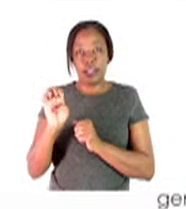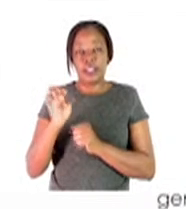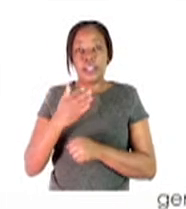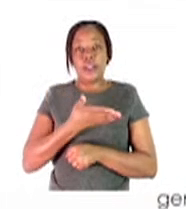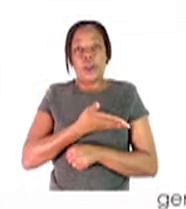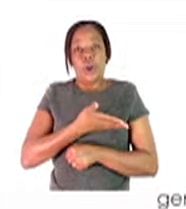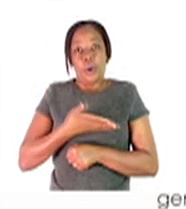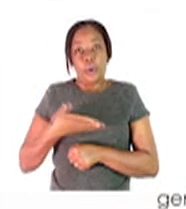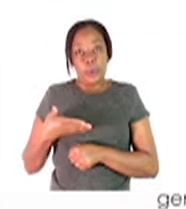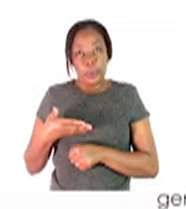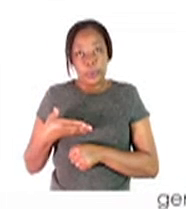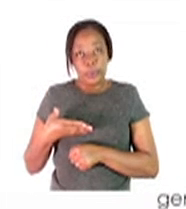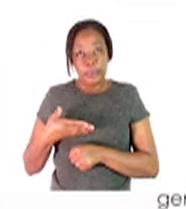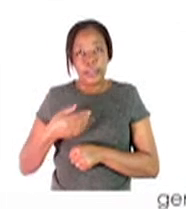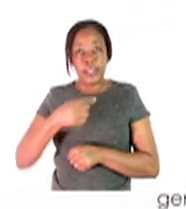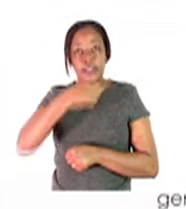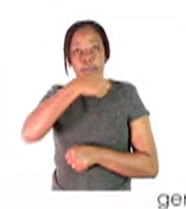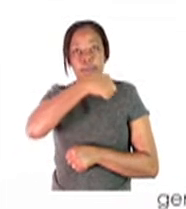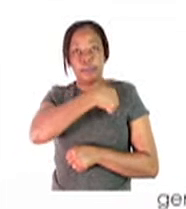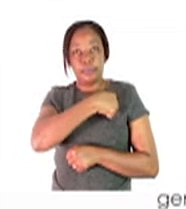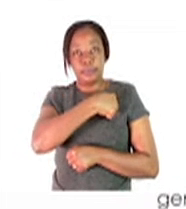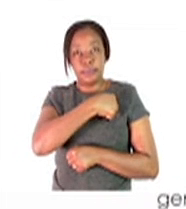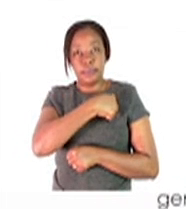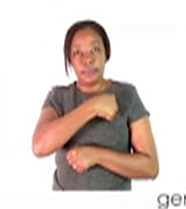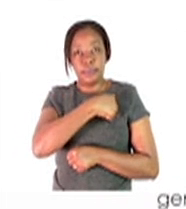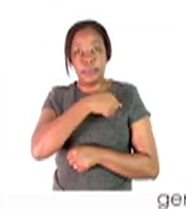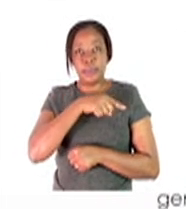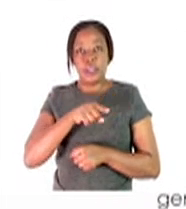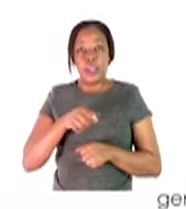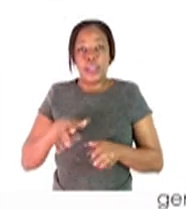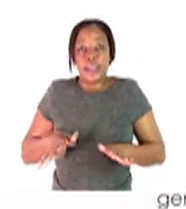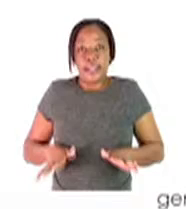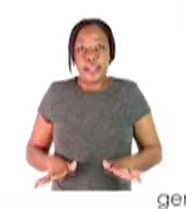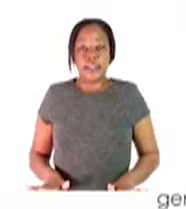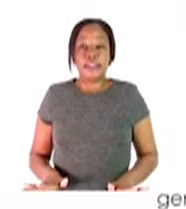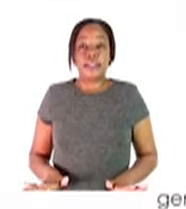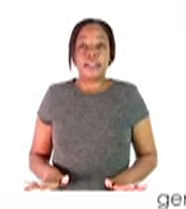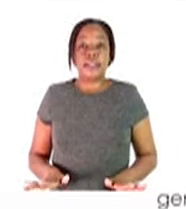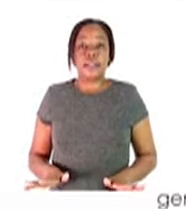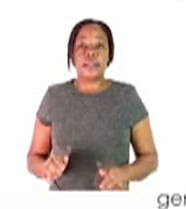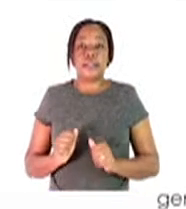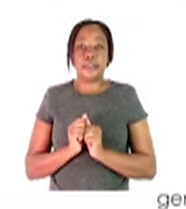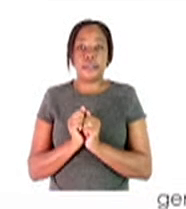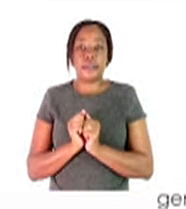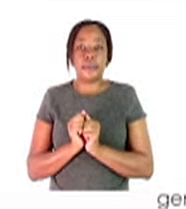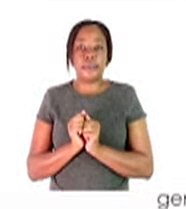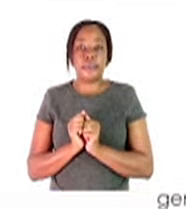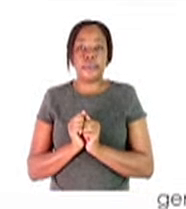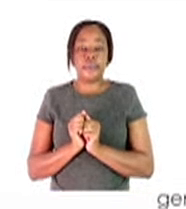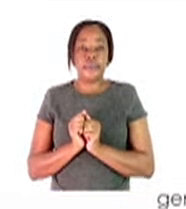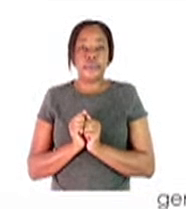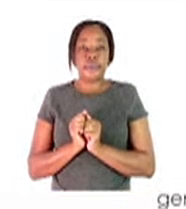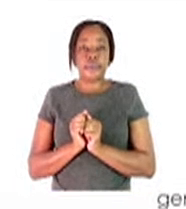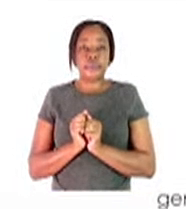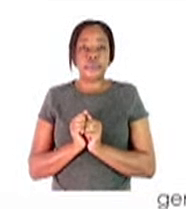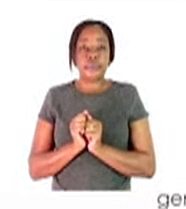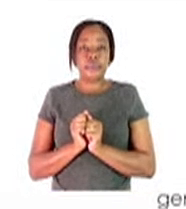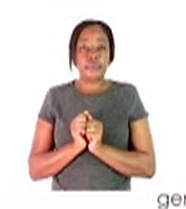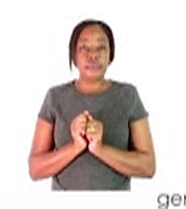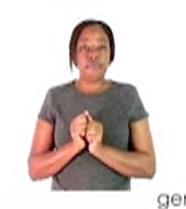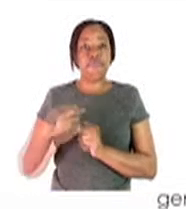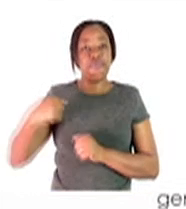female side, as feminine. So masculine refers to the boys' side,